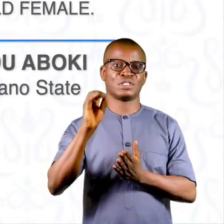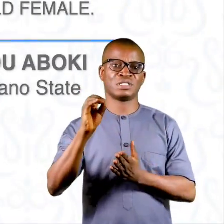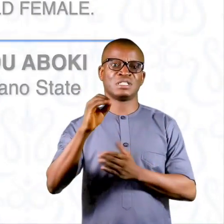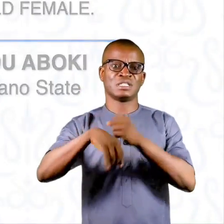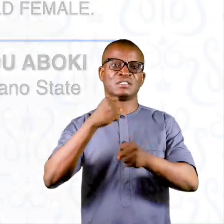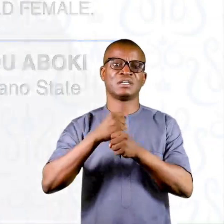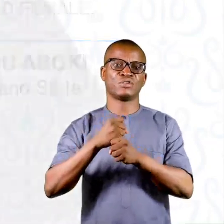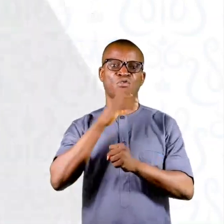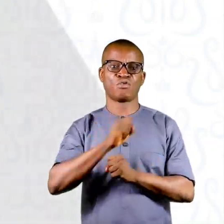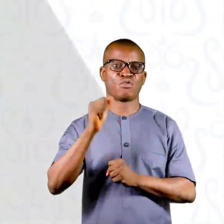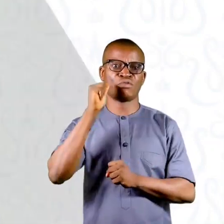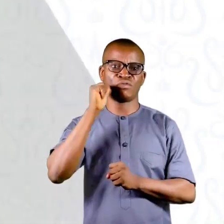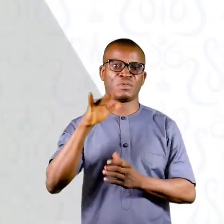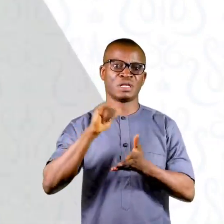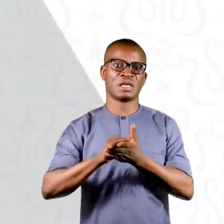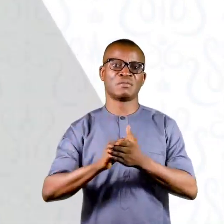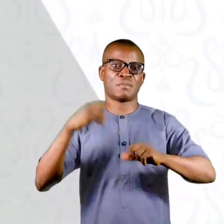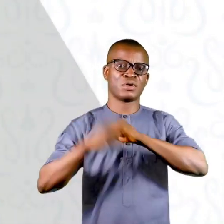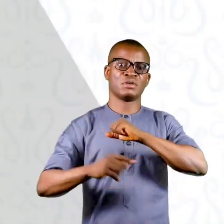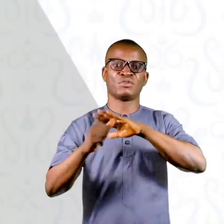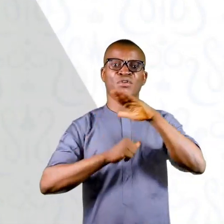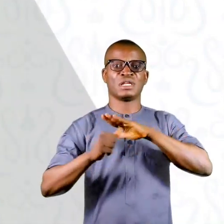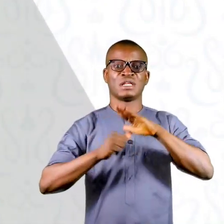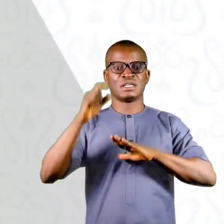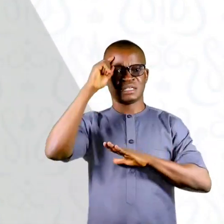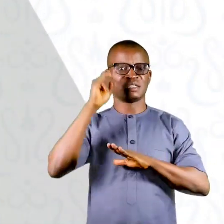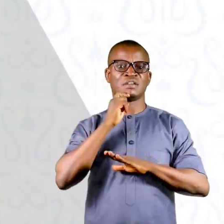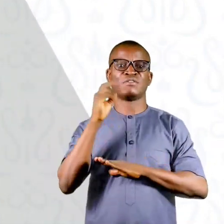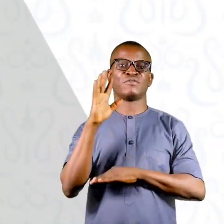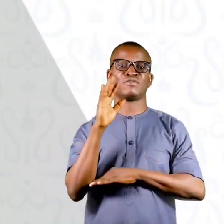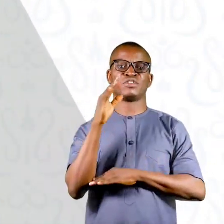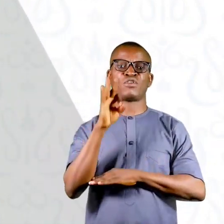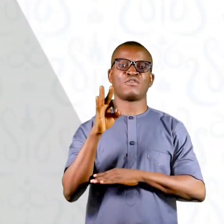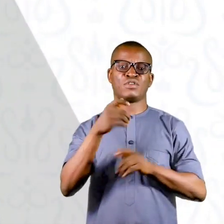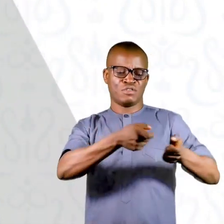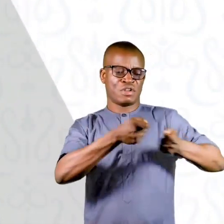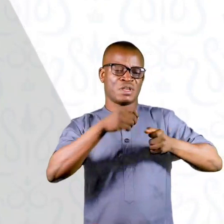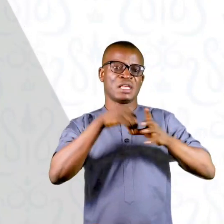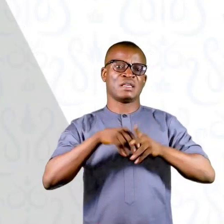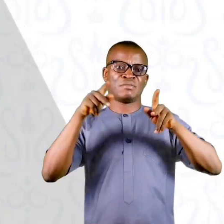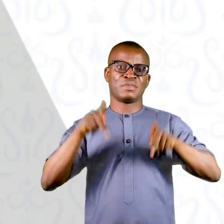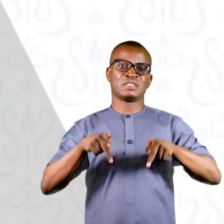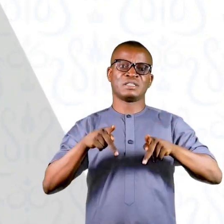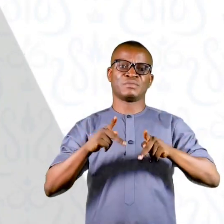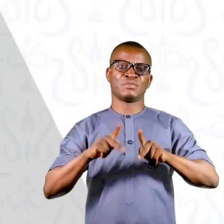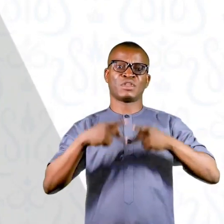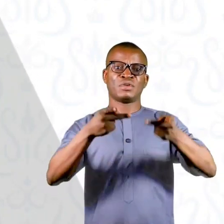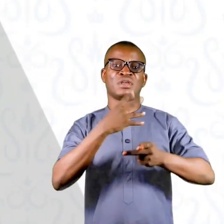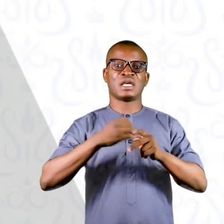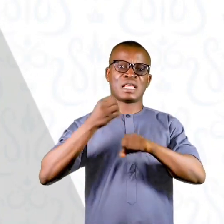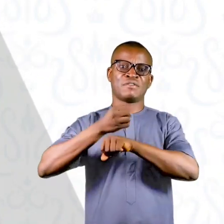14-year-old female. An offence punishable under Section 16, Subsection 1 of the Trafficking in Persons,